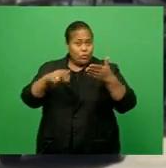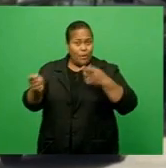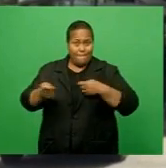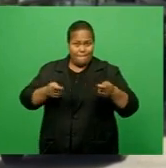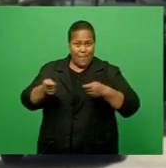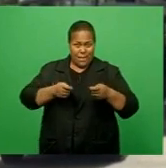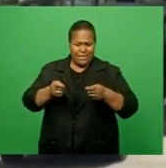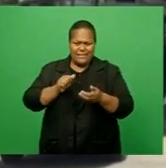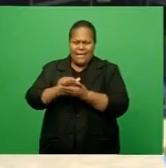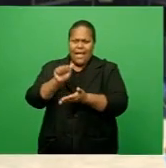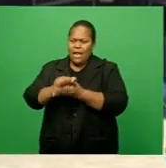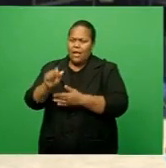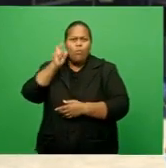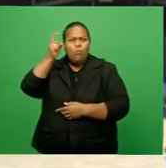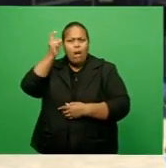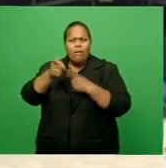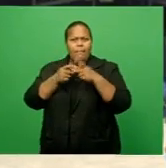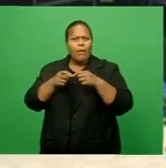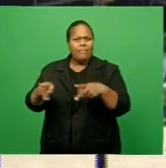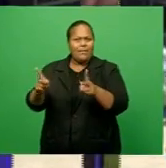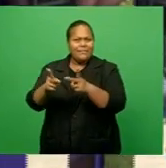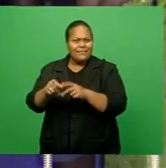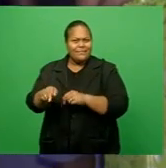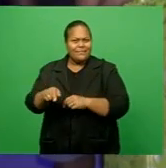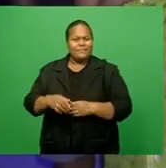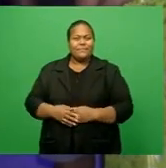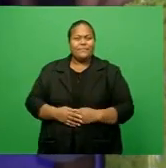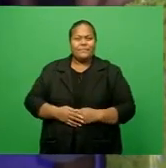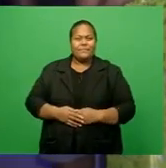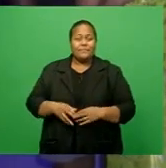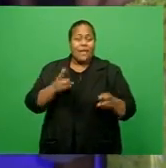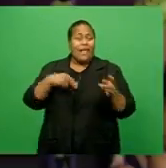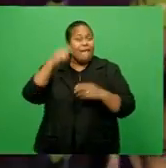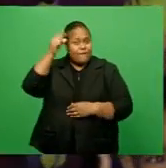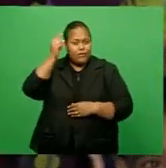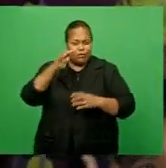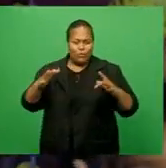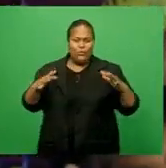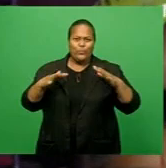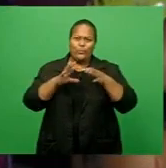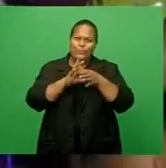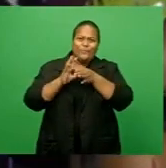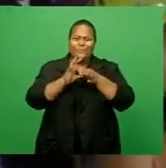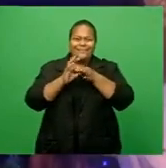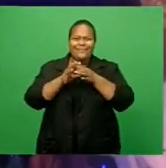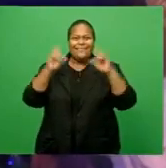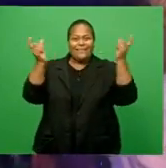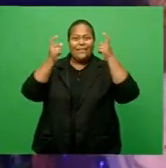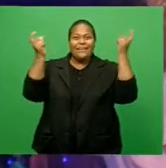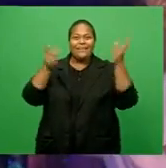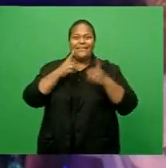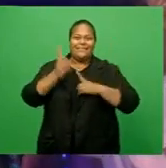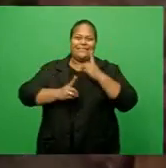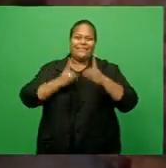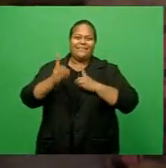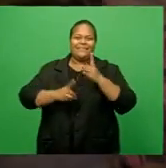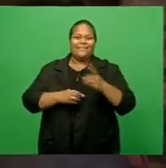vendors concerned with facilities. And Fijians unite to celebrate Diwali.